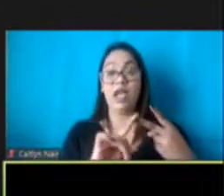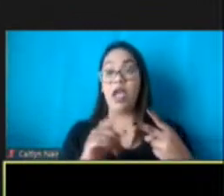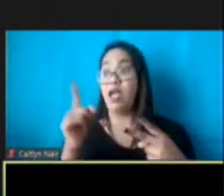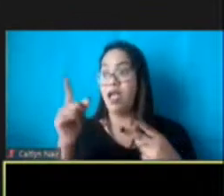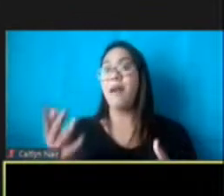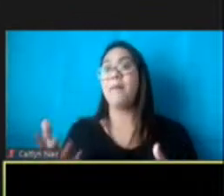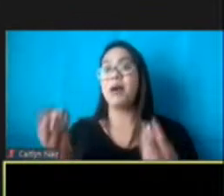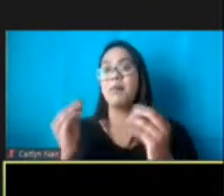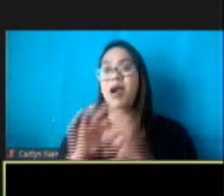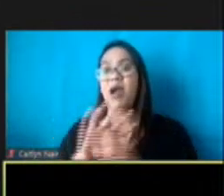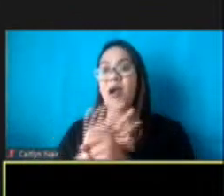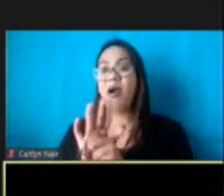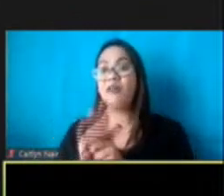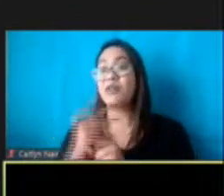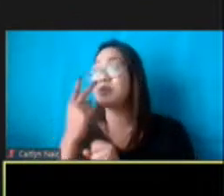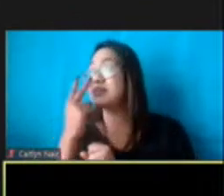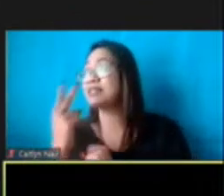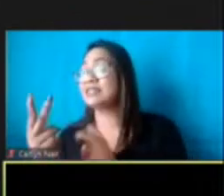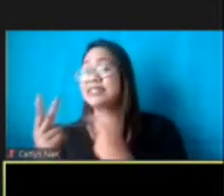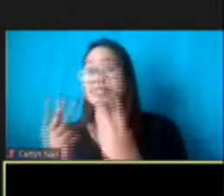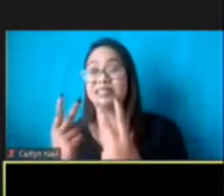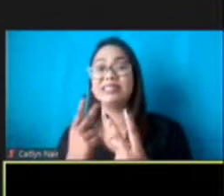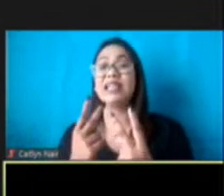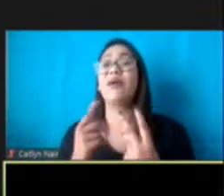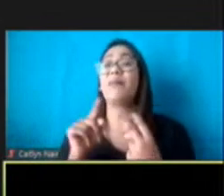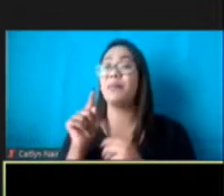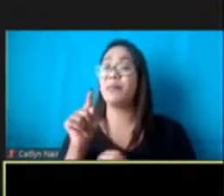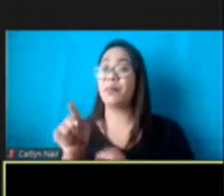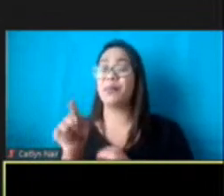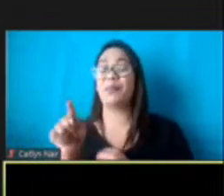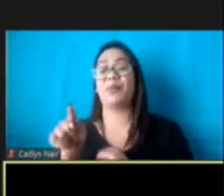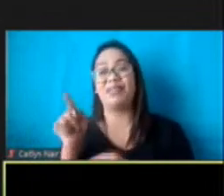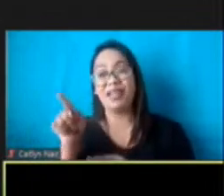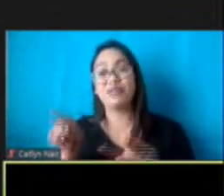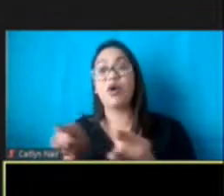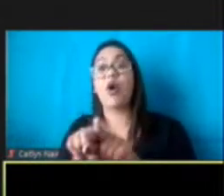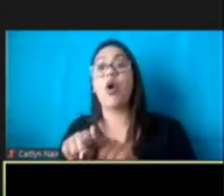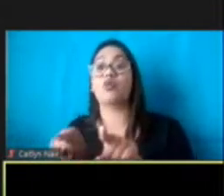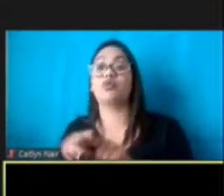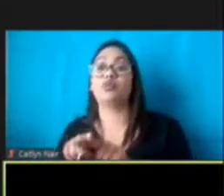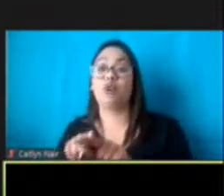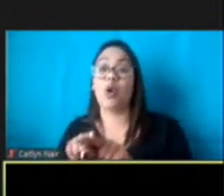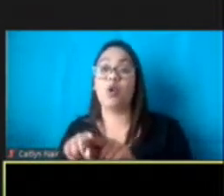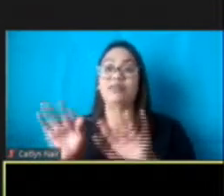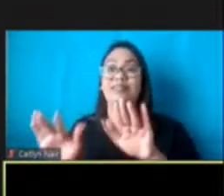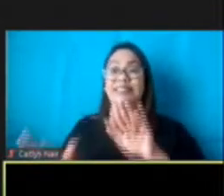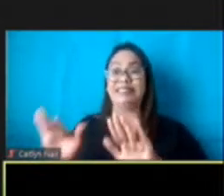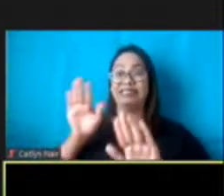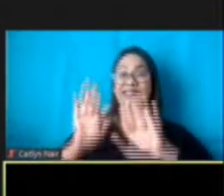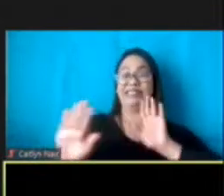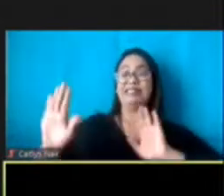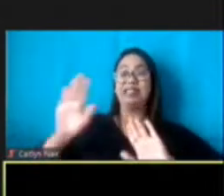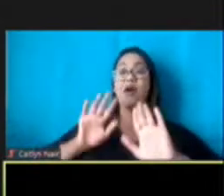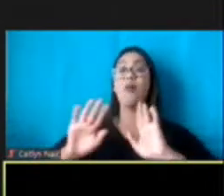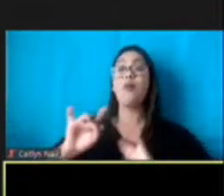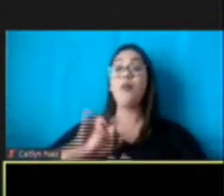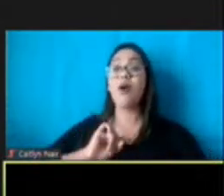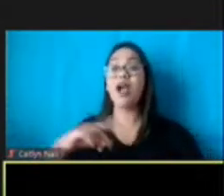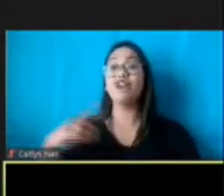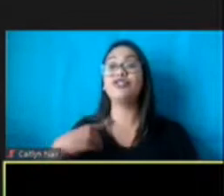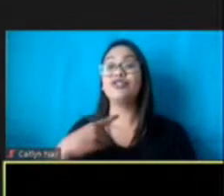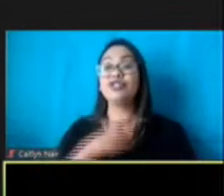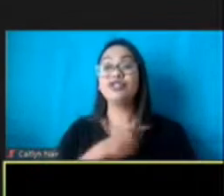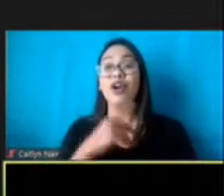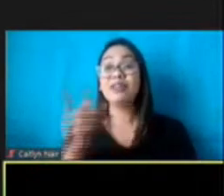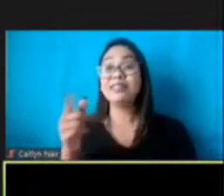the contacts, and that destabilizes not only the COVID wards, but all the other operations. If a